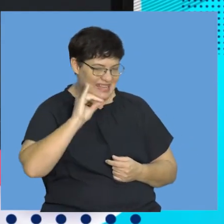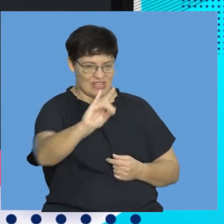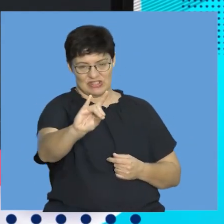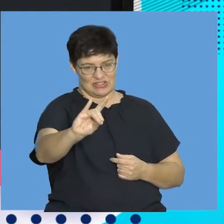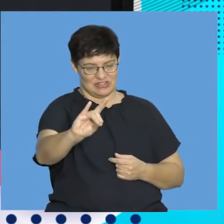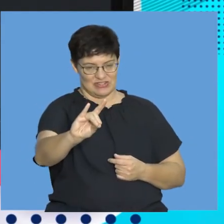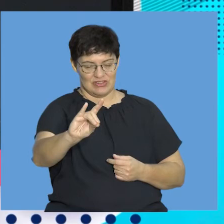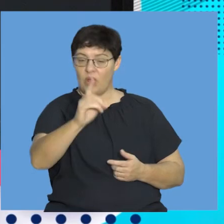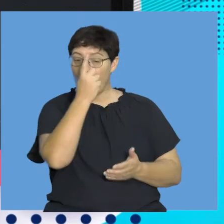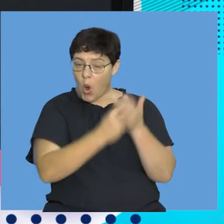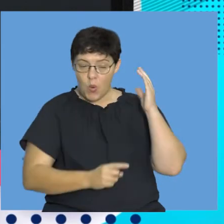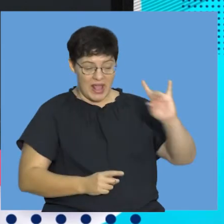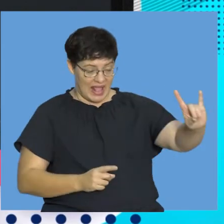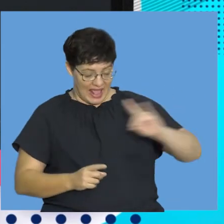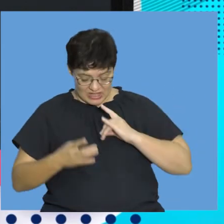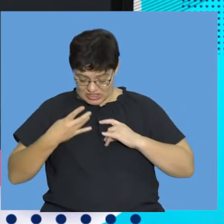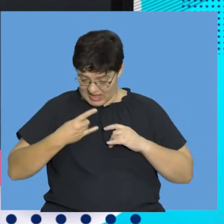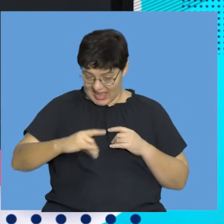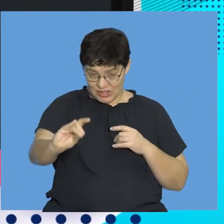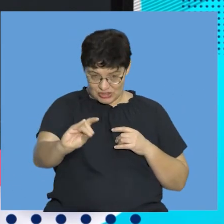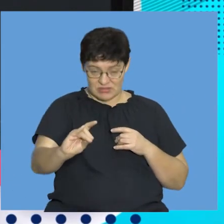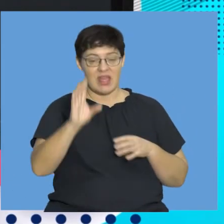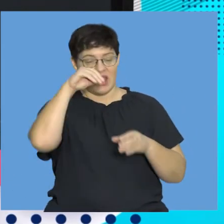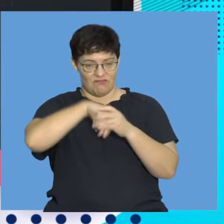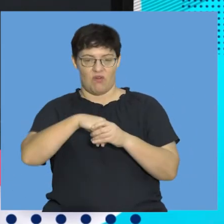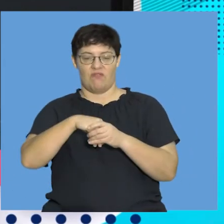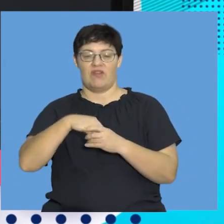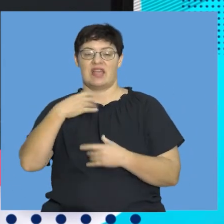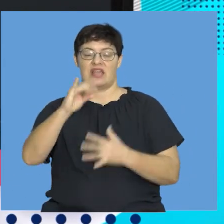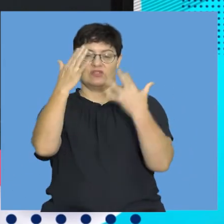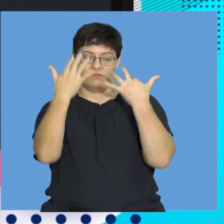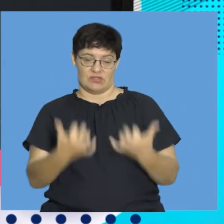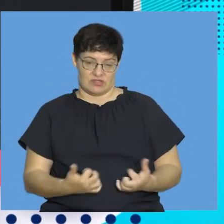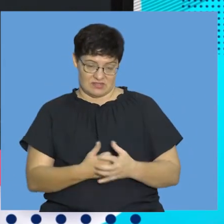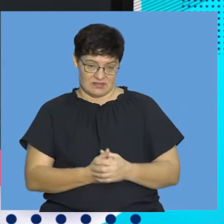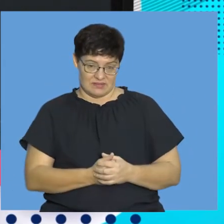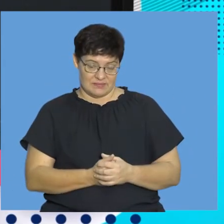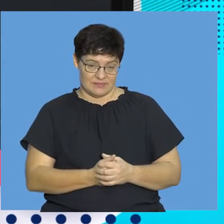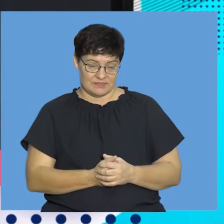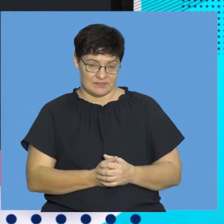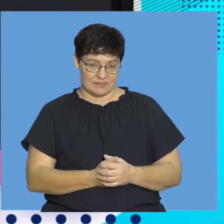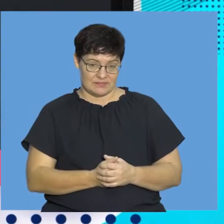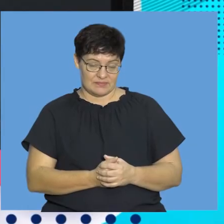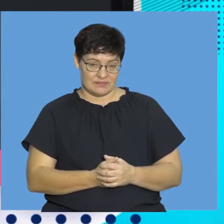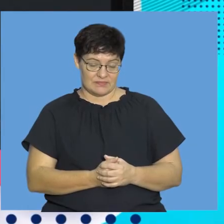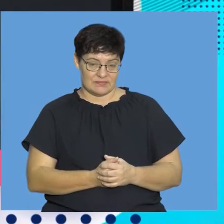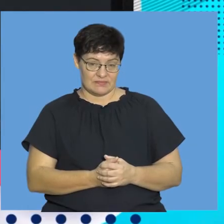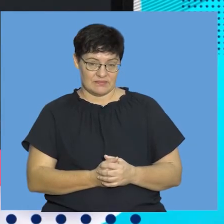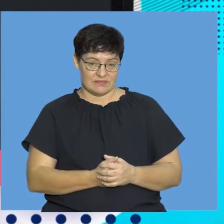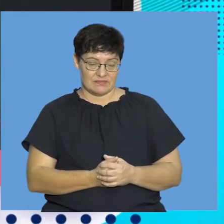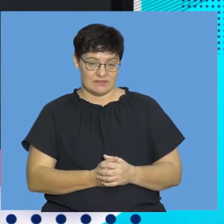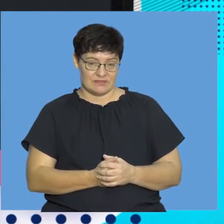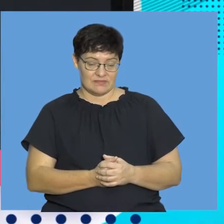cash. Only cash items would feature in my cash budget. Also taking